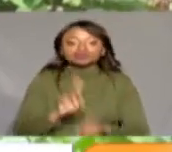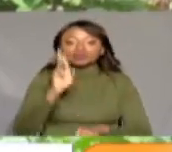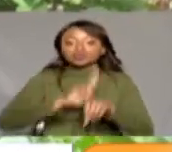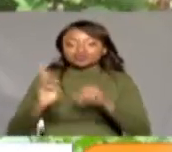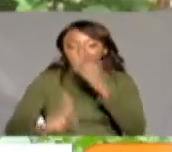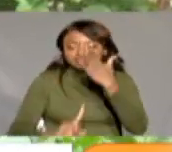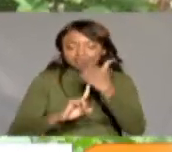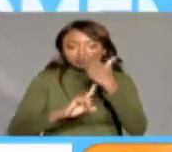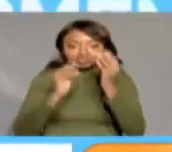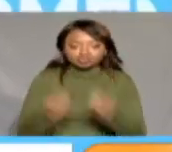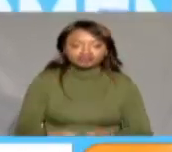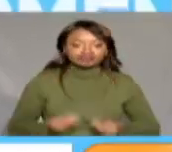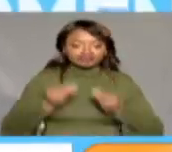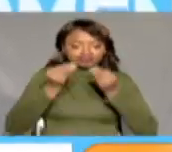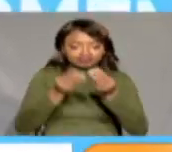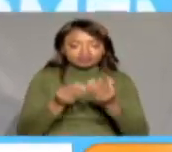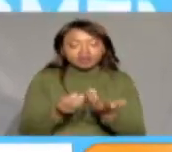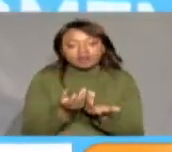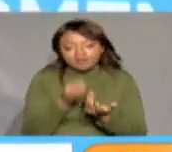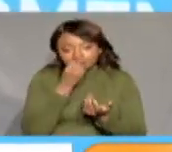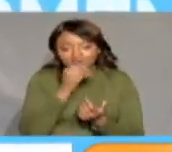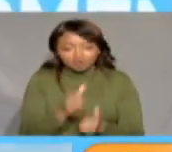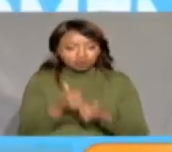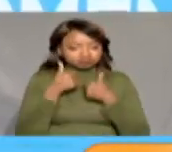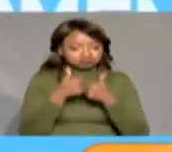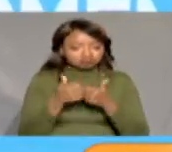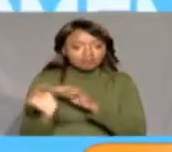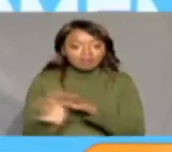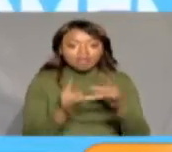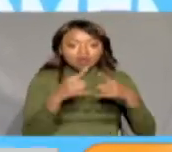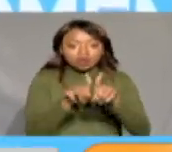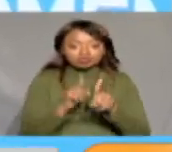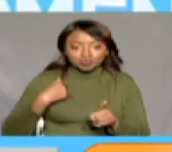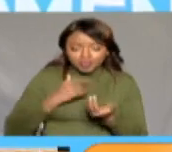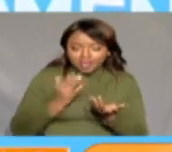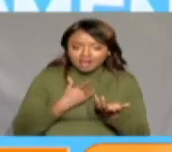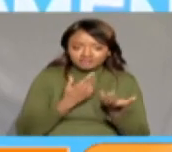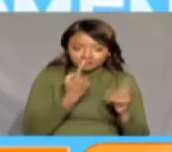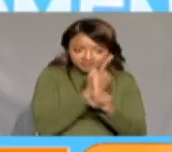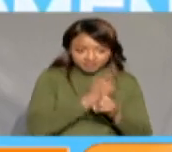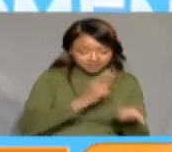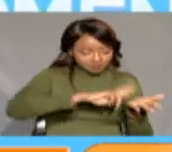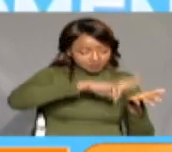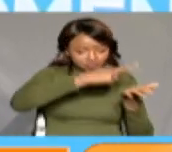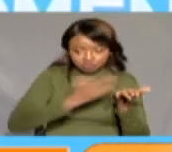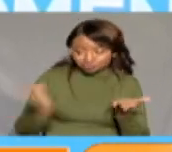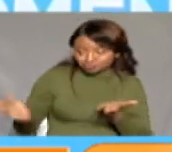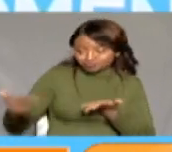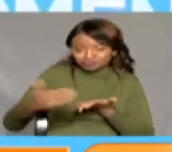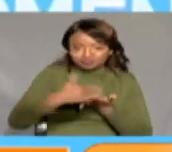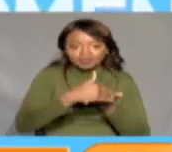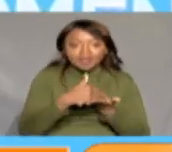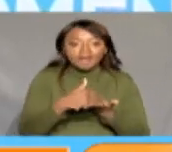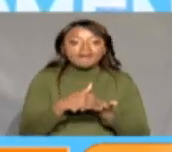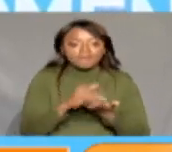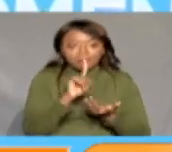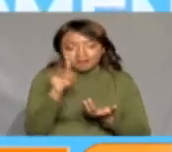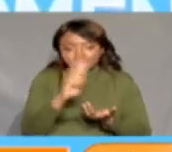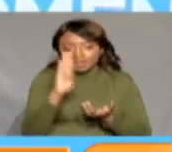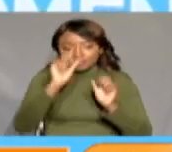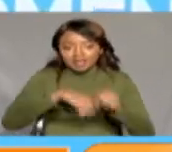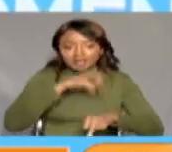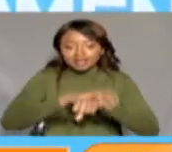products and services. We are going to raise the billion shillings. We have lined up various sources, including government